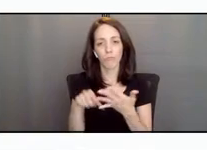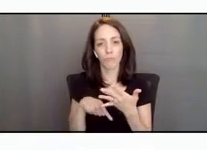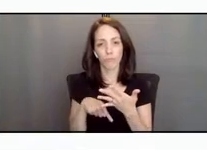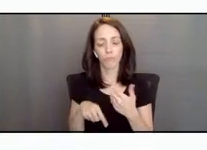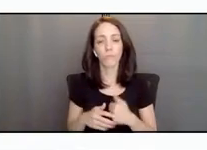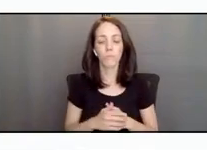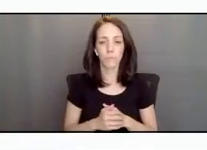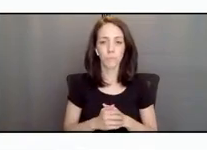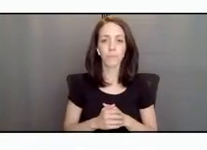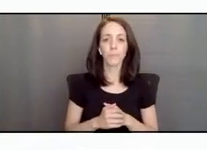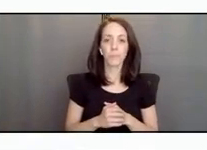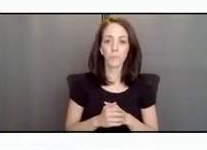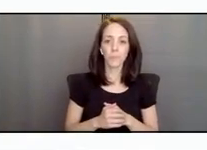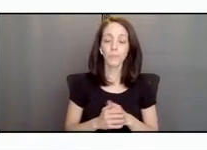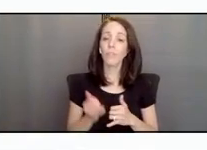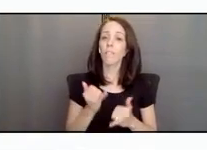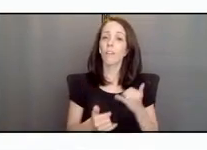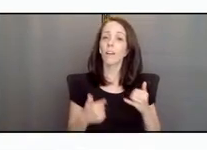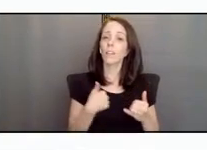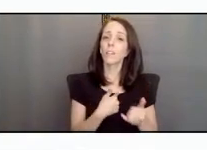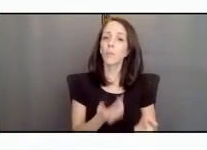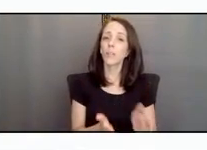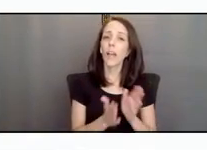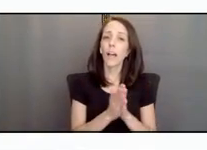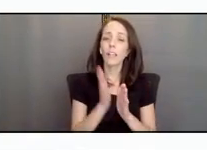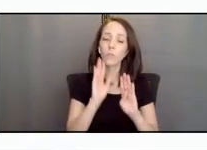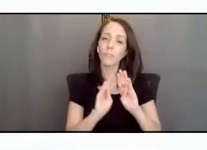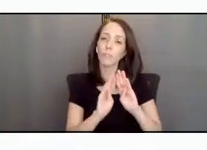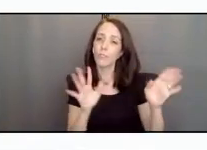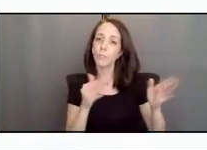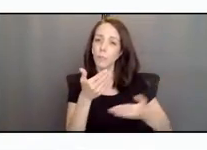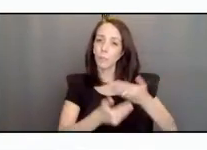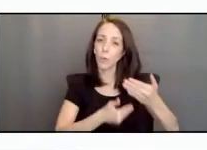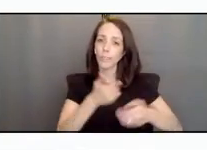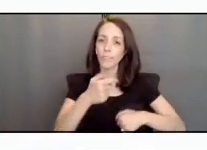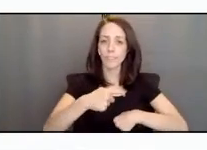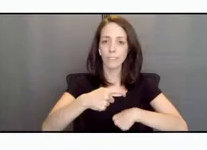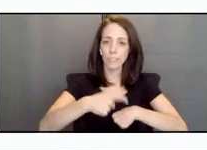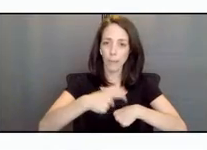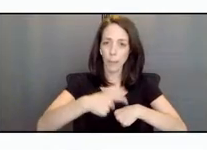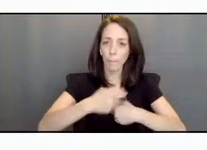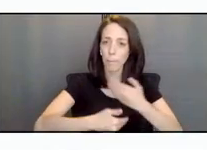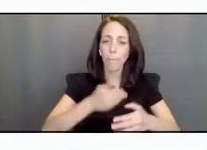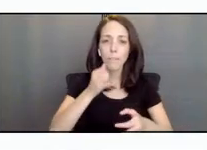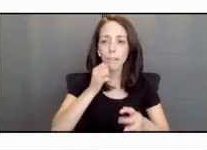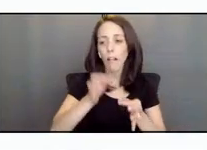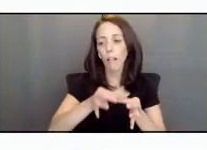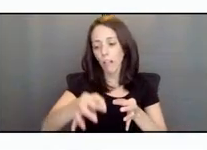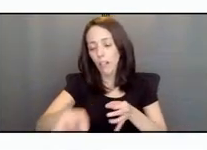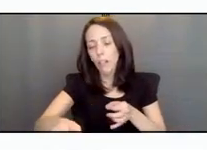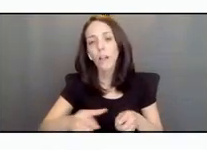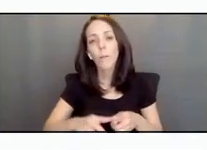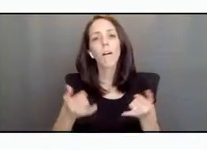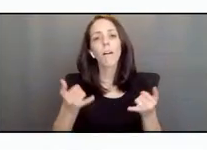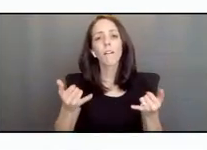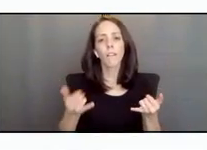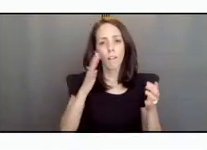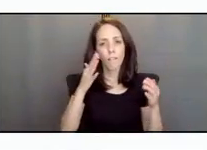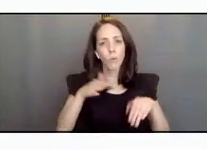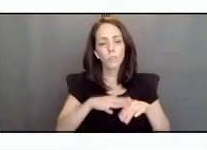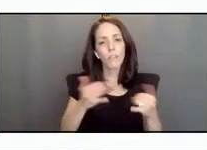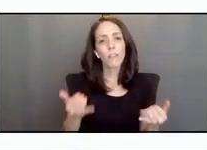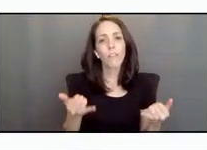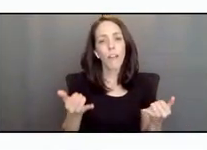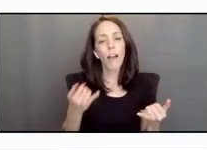Finally, the Senate requests a transparent process and timely communication when adjusting salaries or providing merit increases.